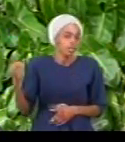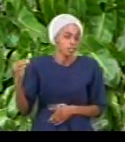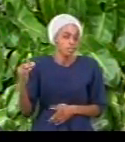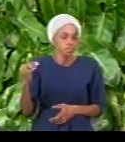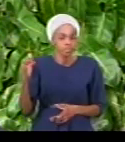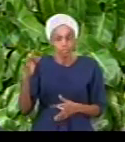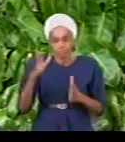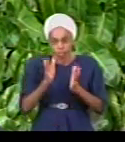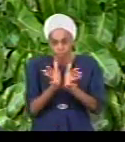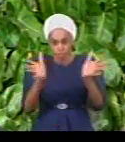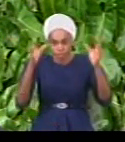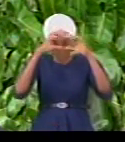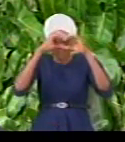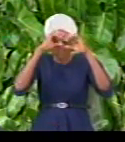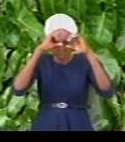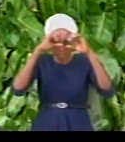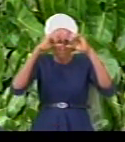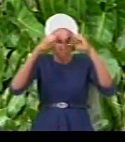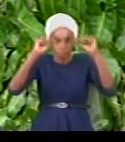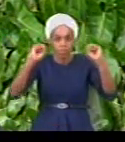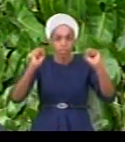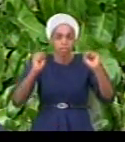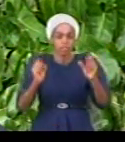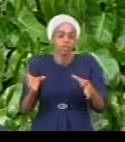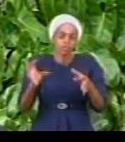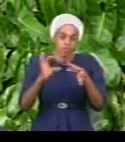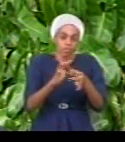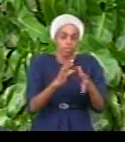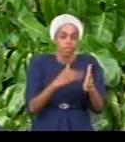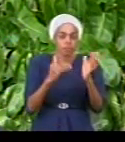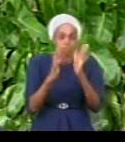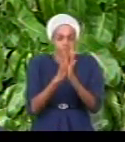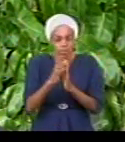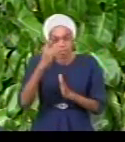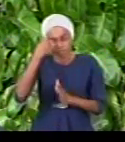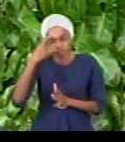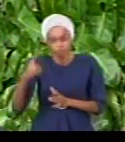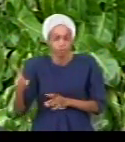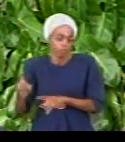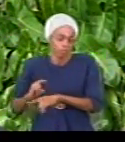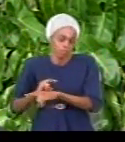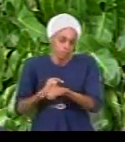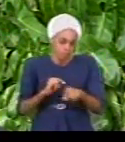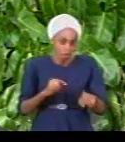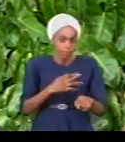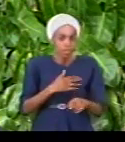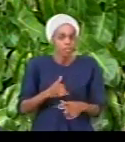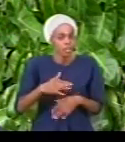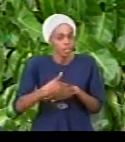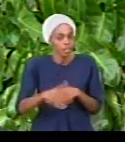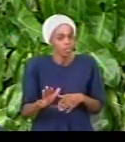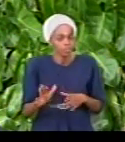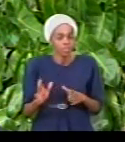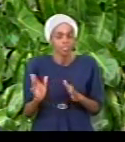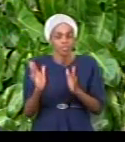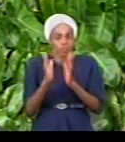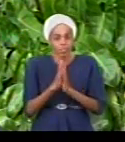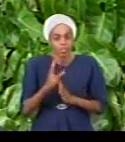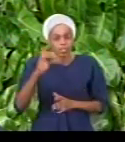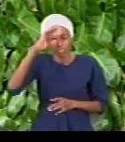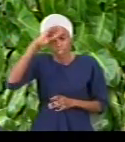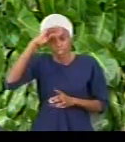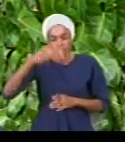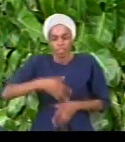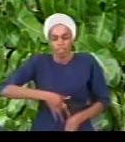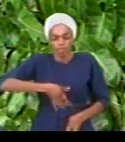sensation in my body that I am healed. Praise the Lord. And then to confirm, I went back